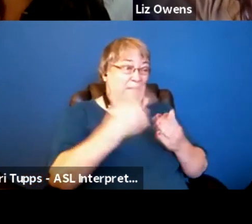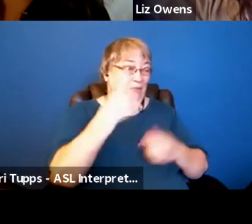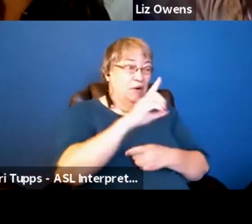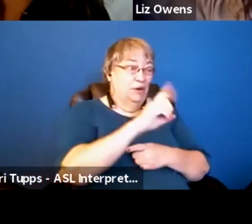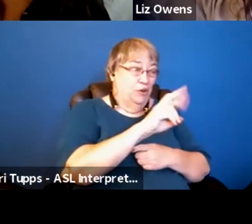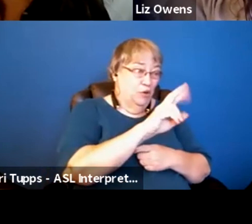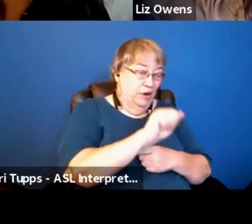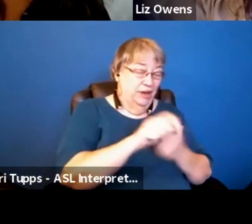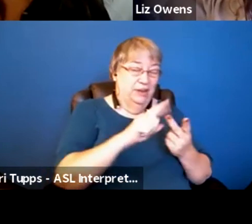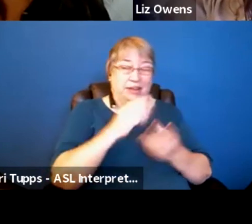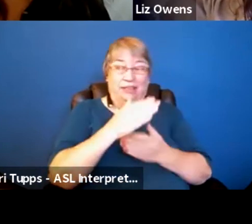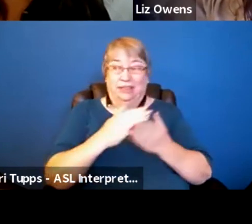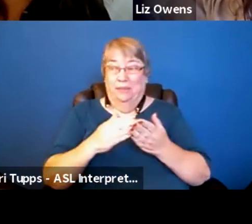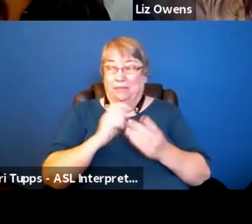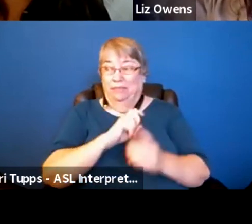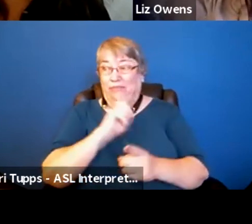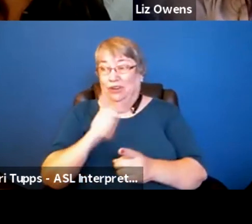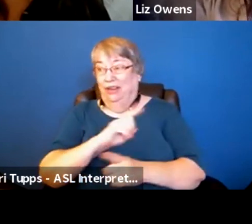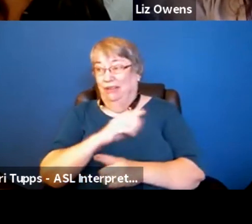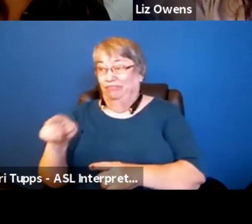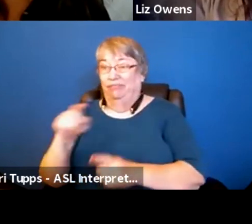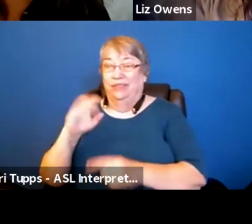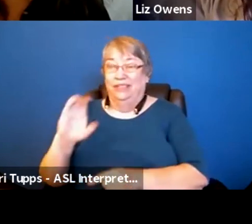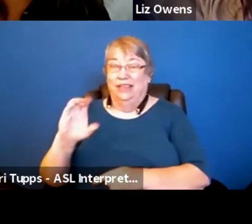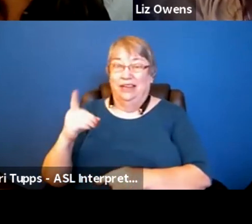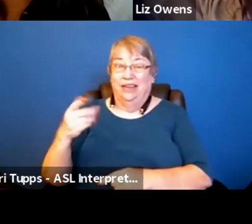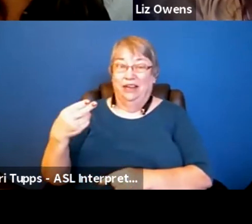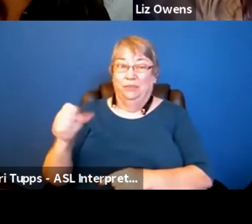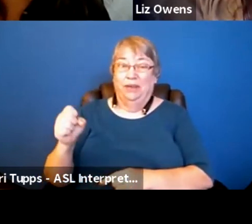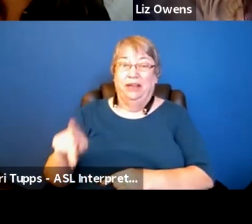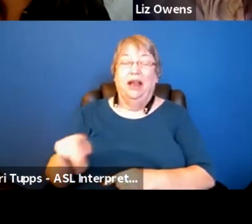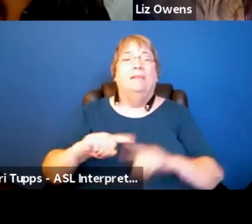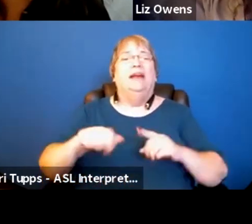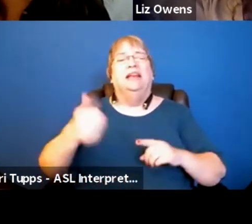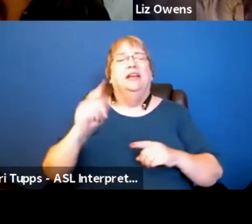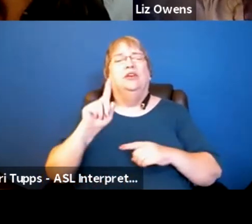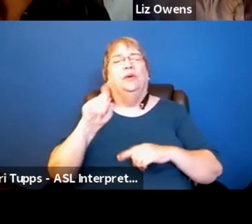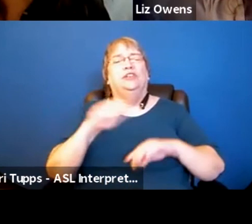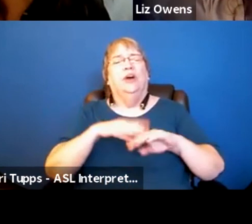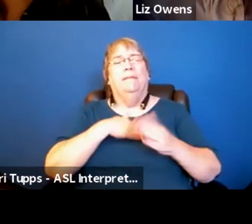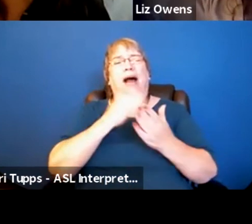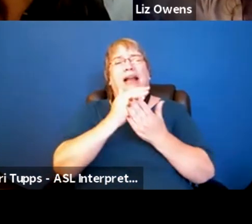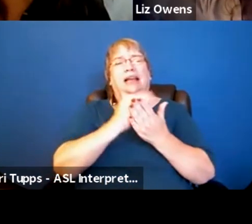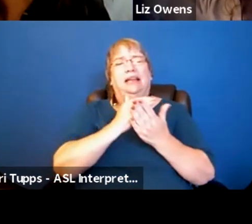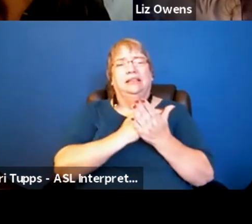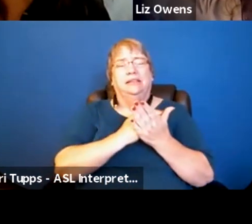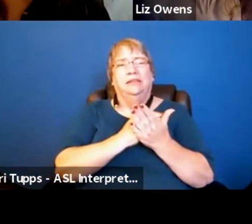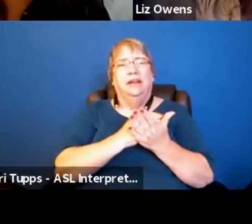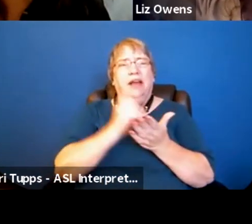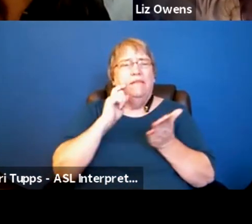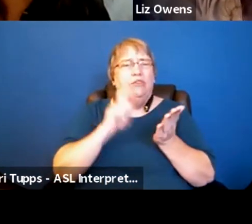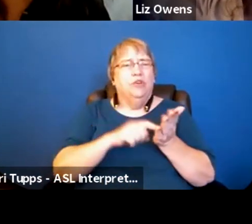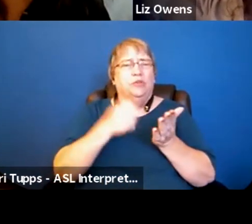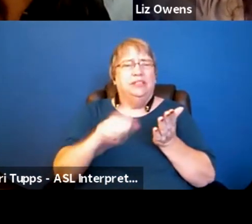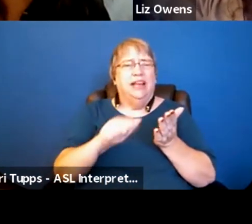on. So thanks for asking. The other question that I had on my list is just, are there any themes in the needs assessment